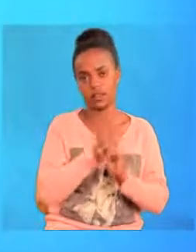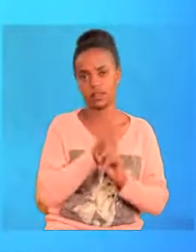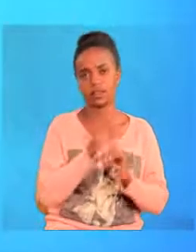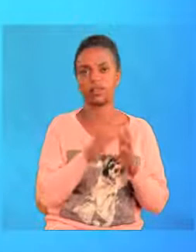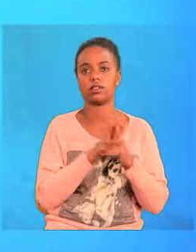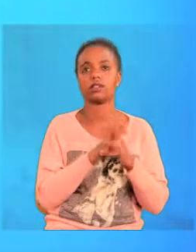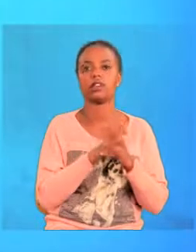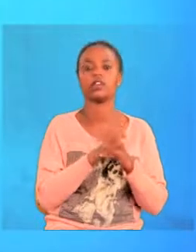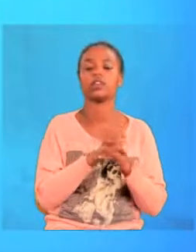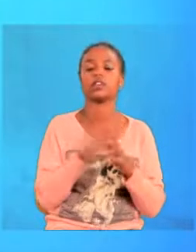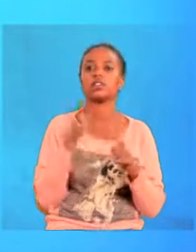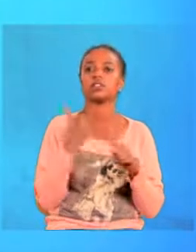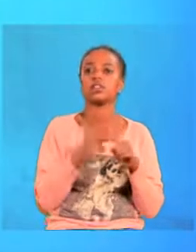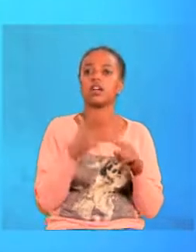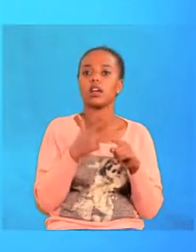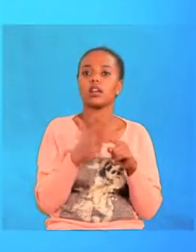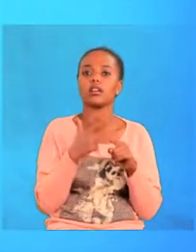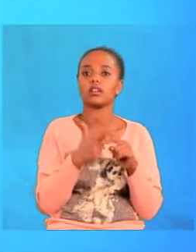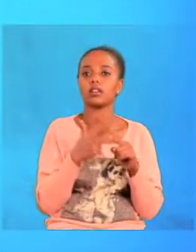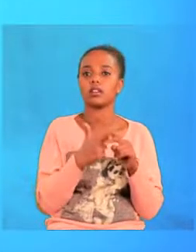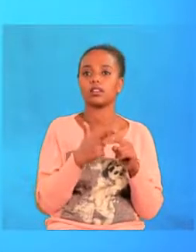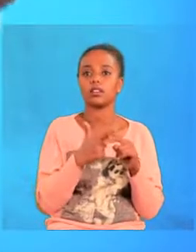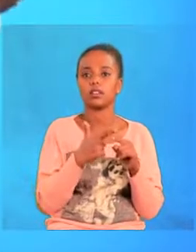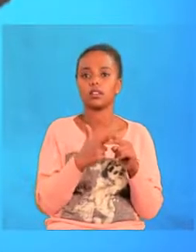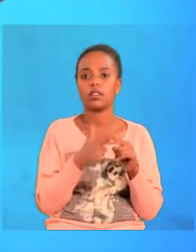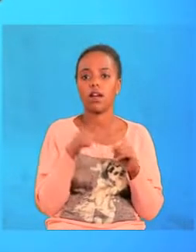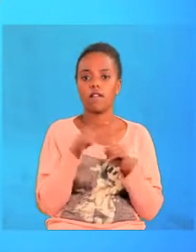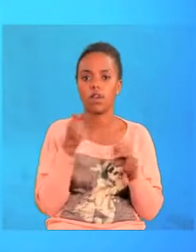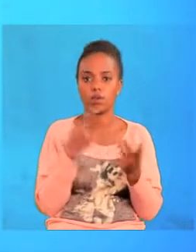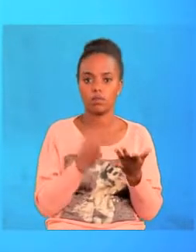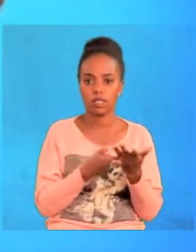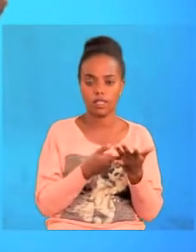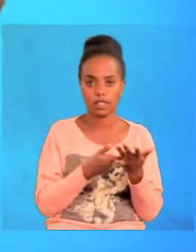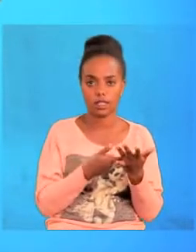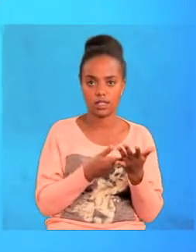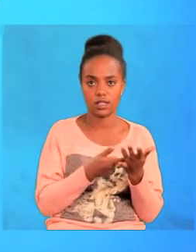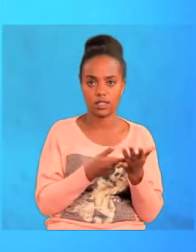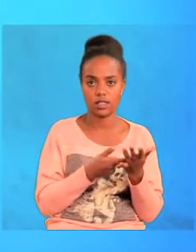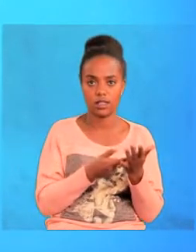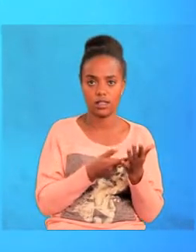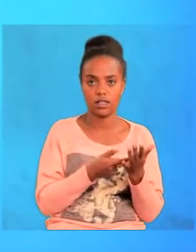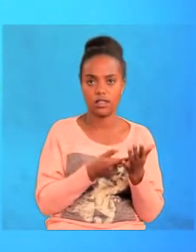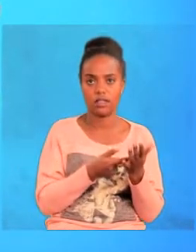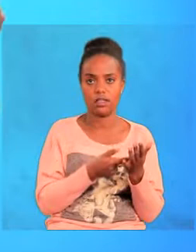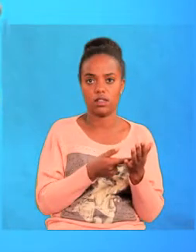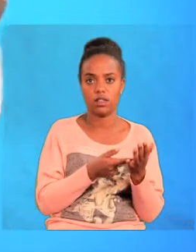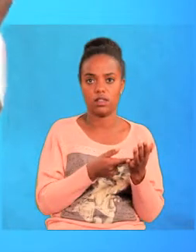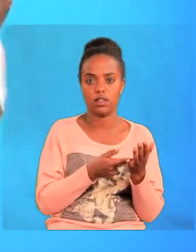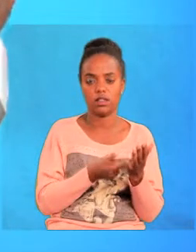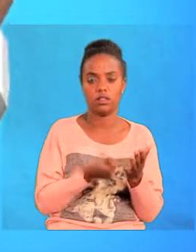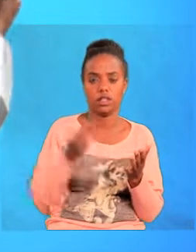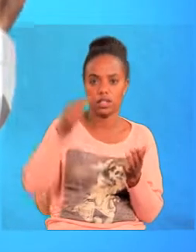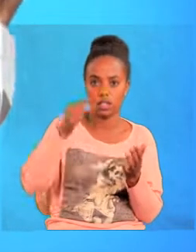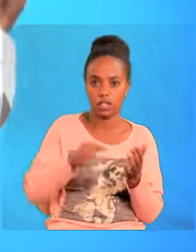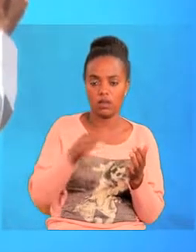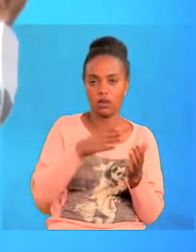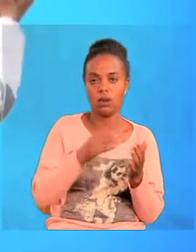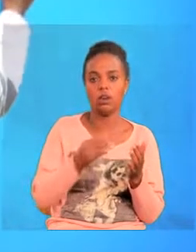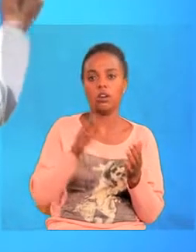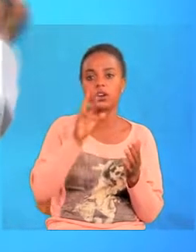Okay, second, from this you will have this one. Q and